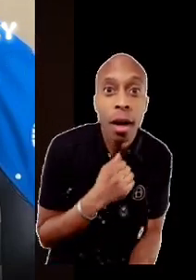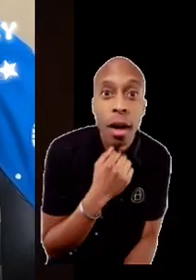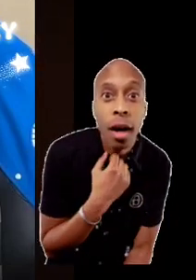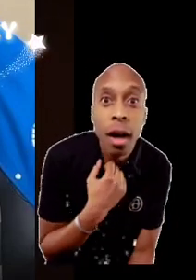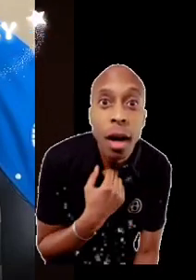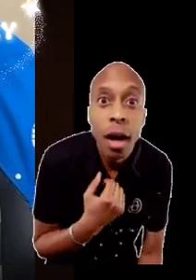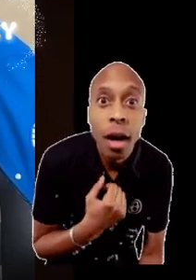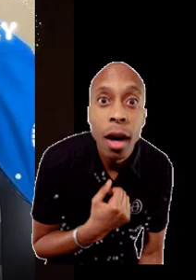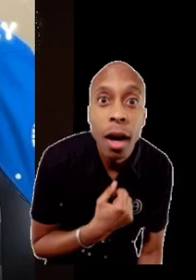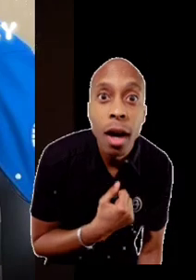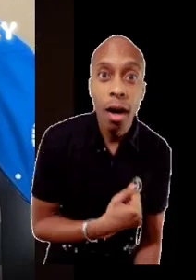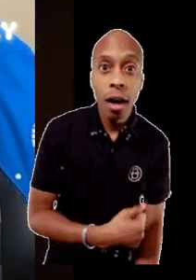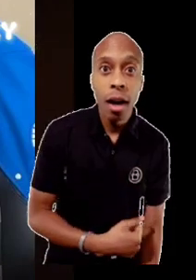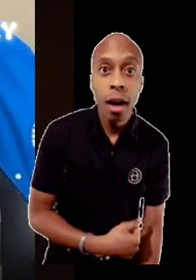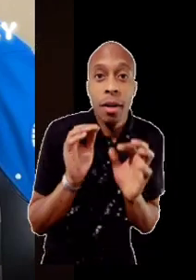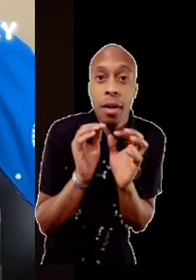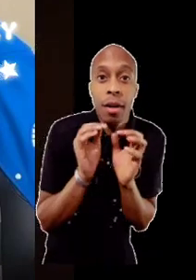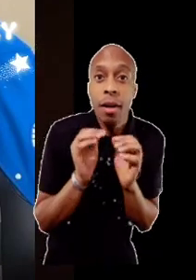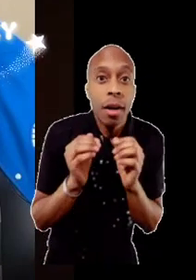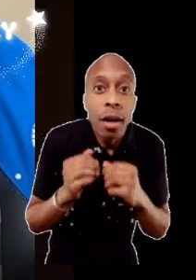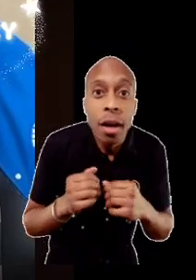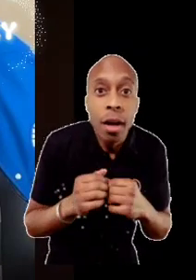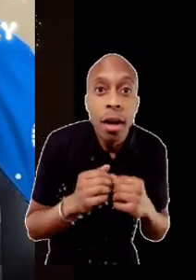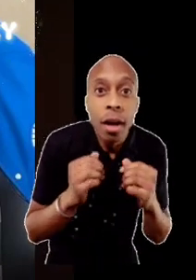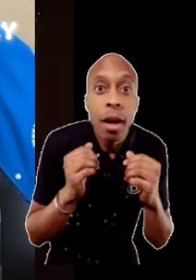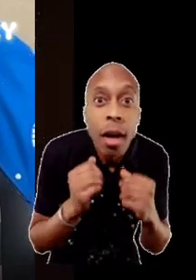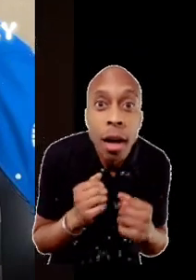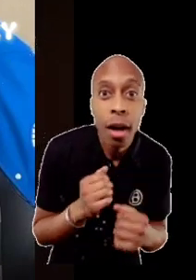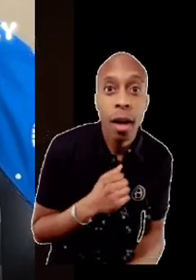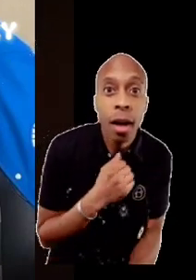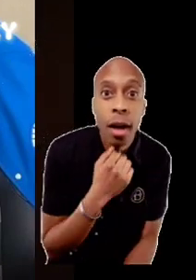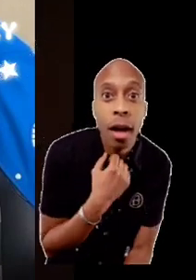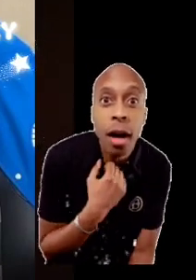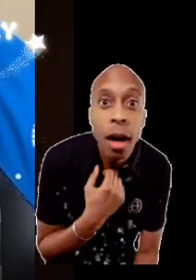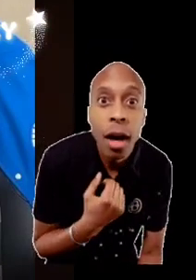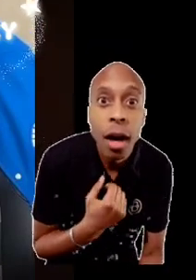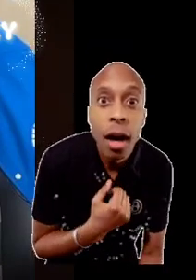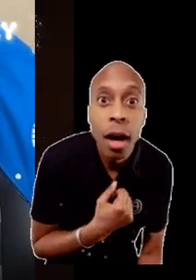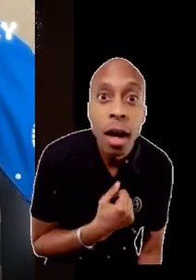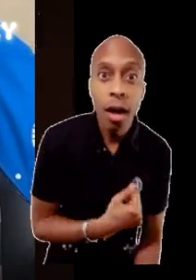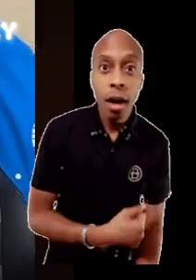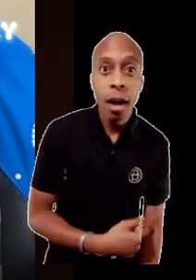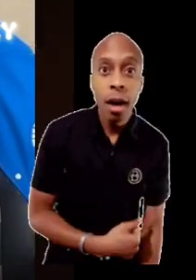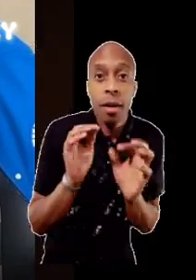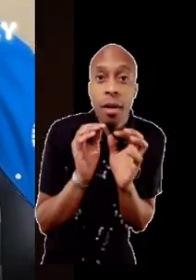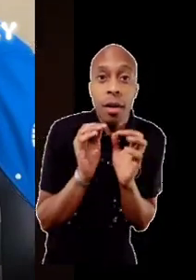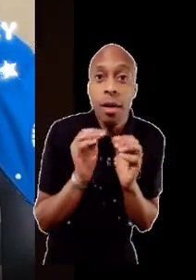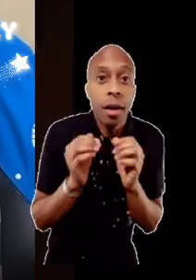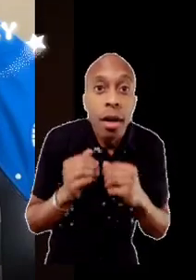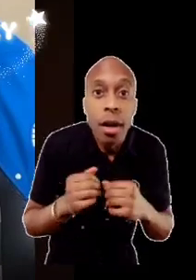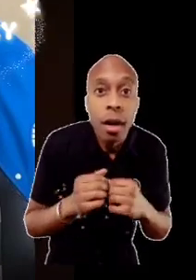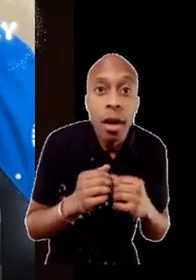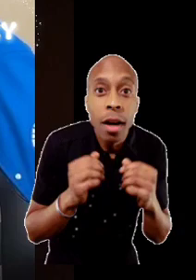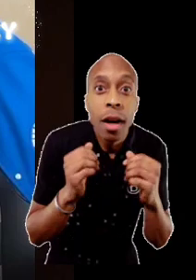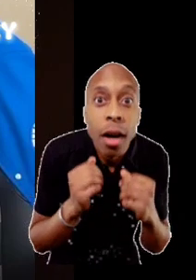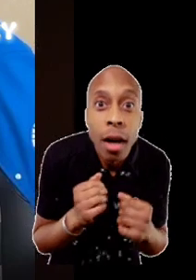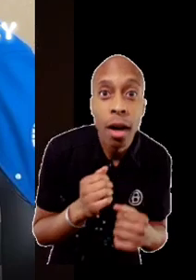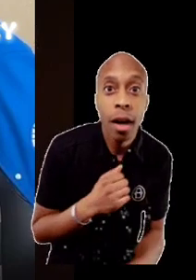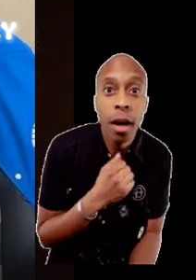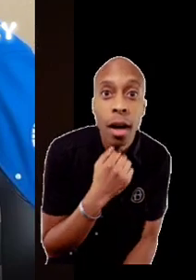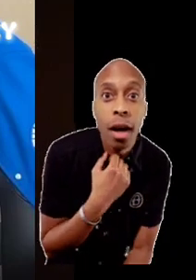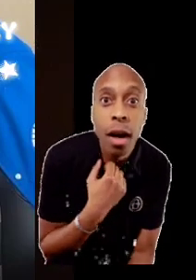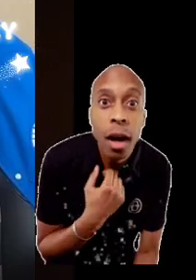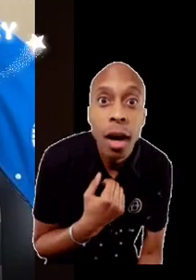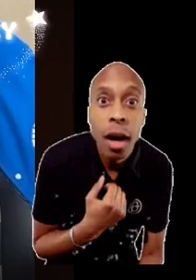No. My parents them relocate for the people them. You hear me? Oh. The devil never win. Me I tell you that